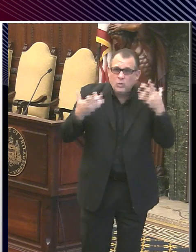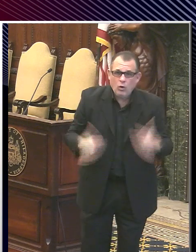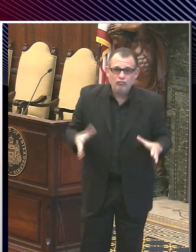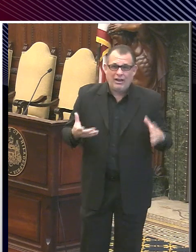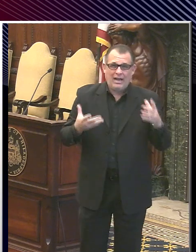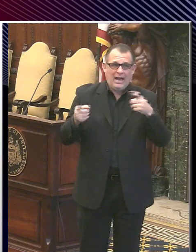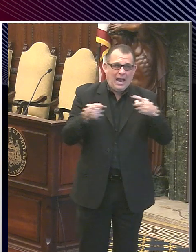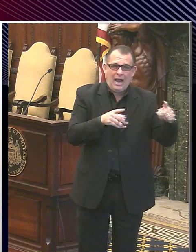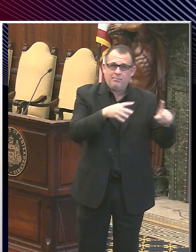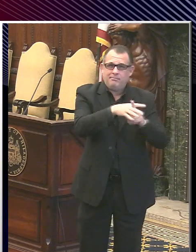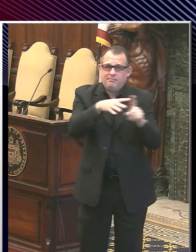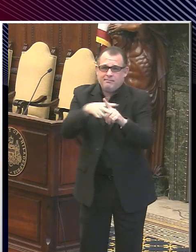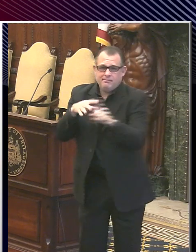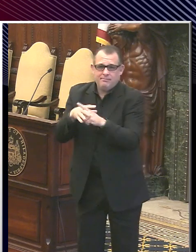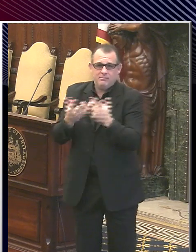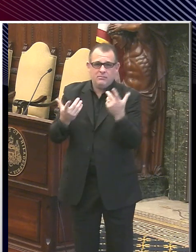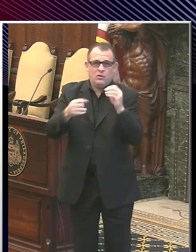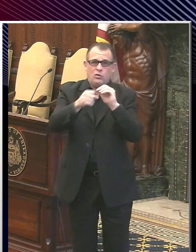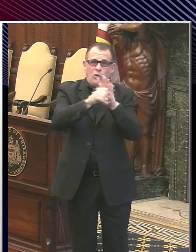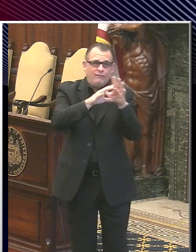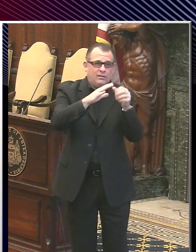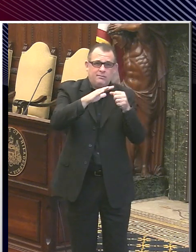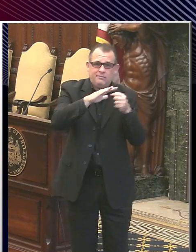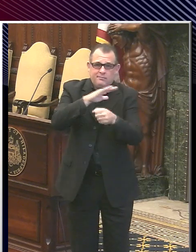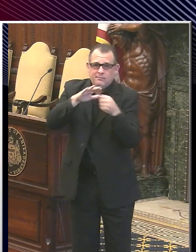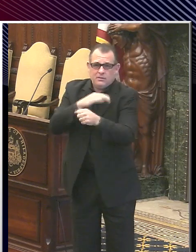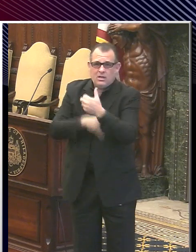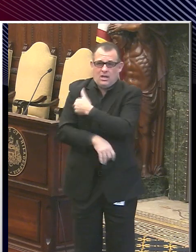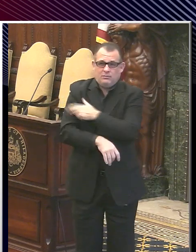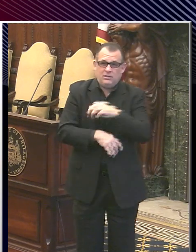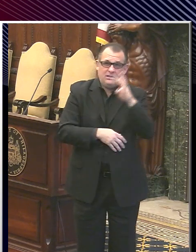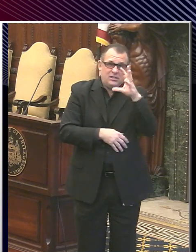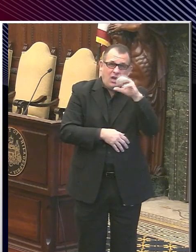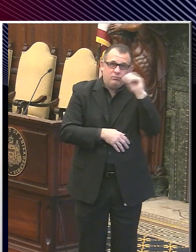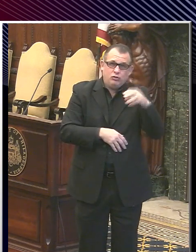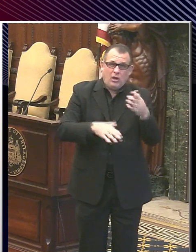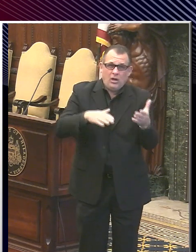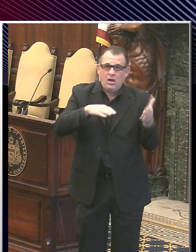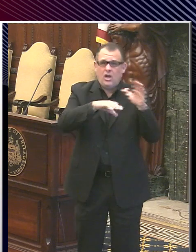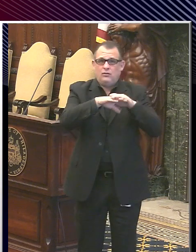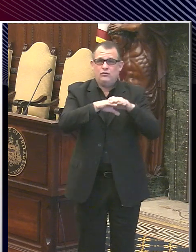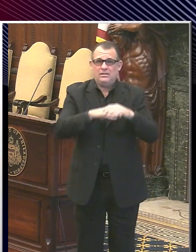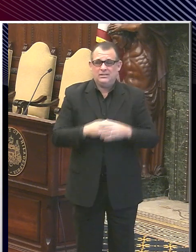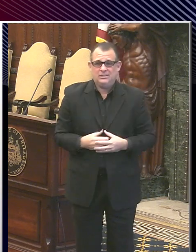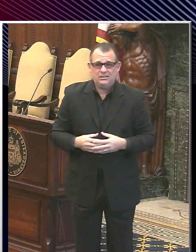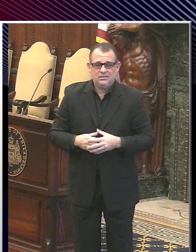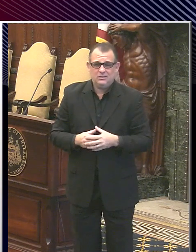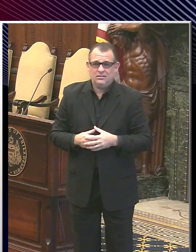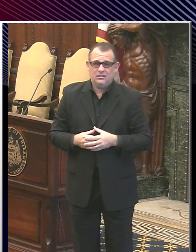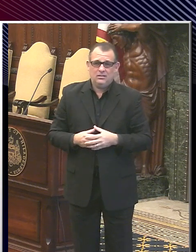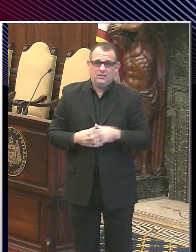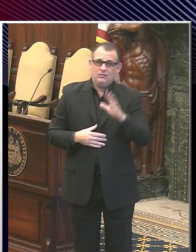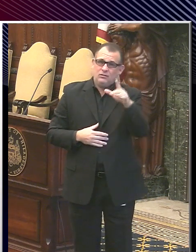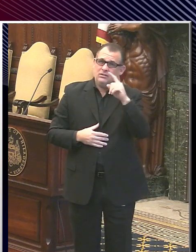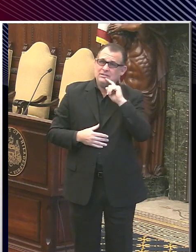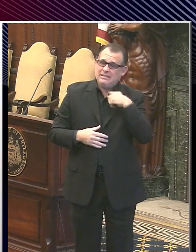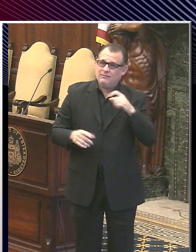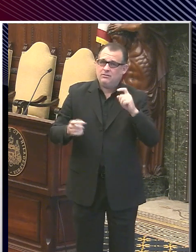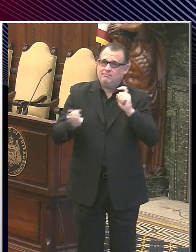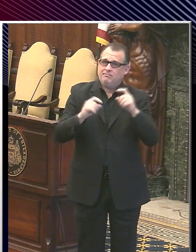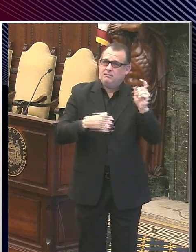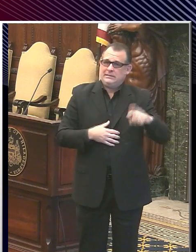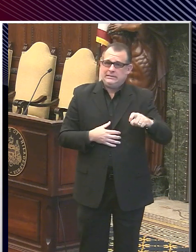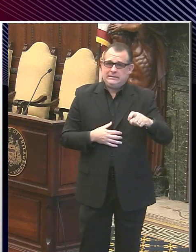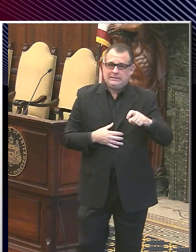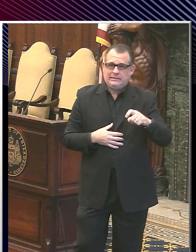COVID-19 hospitalizations have jumped 600% in the last 7 weeks. So today we are announcing a series of changes to the current restrictions that